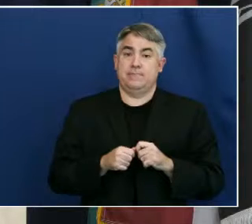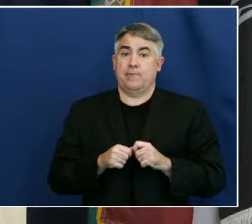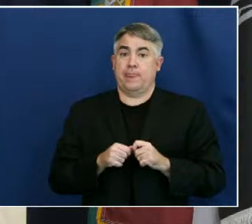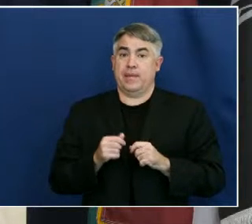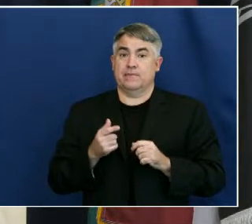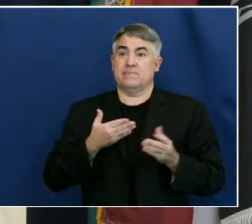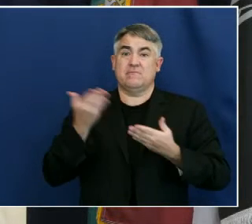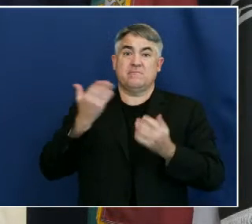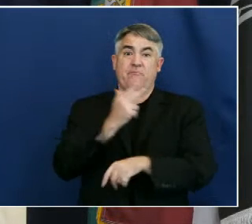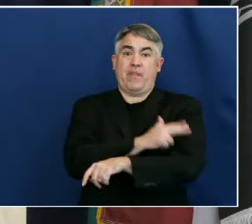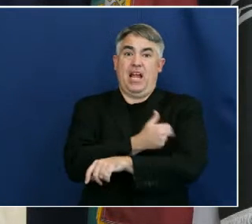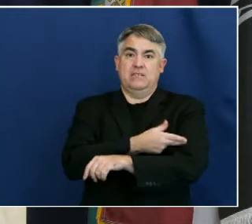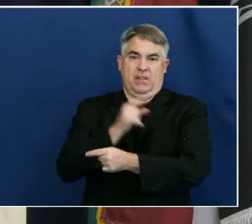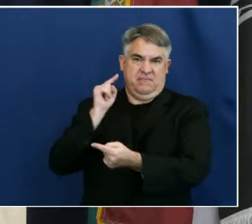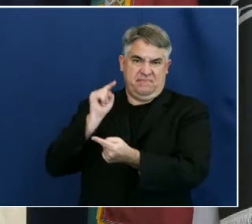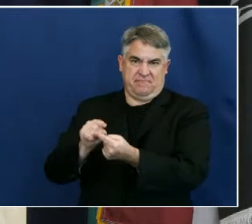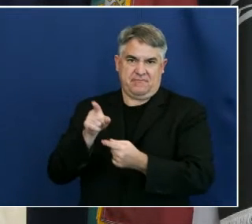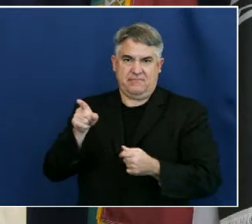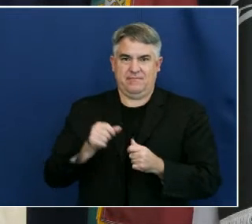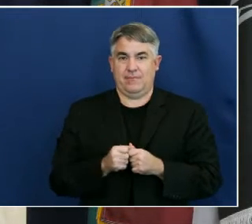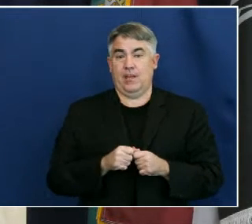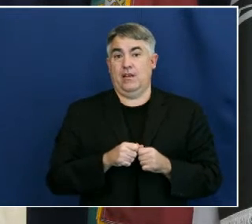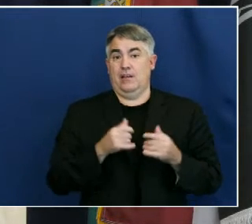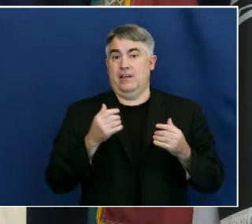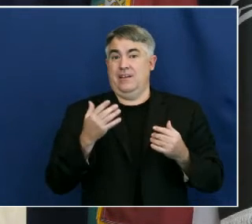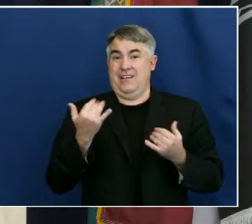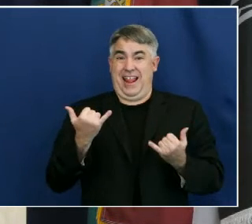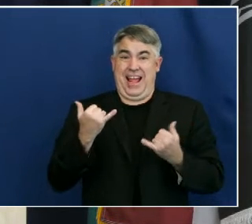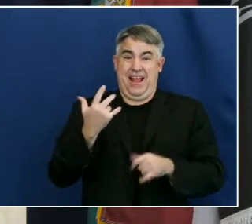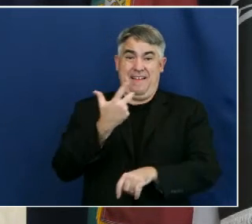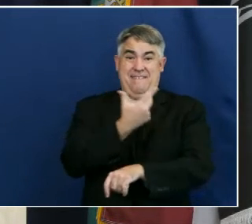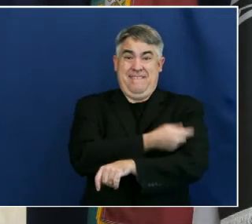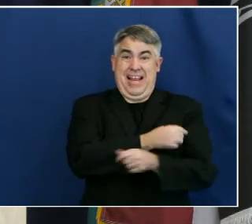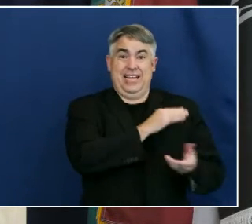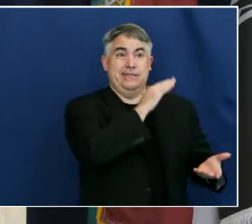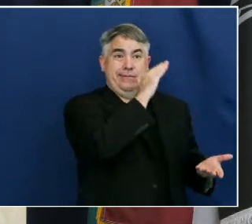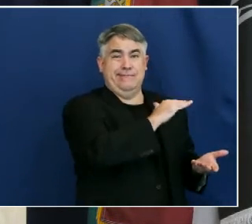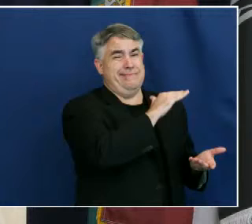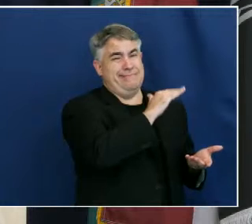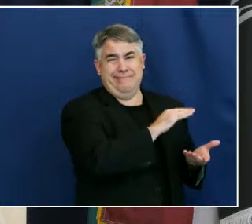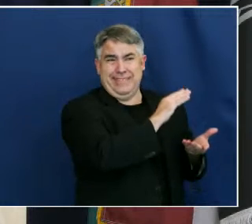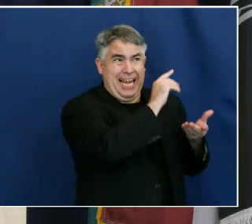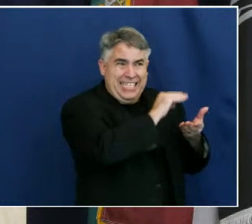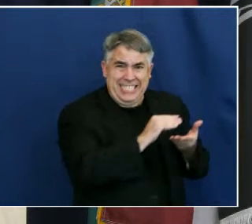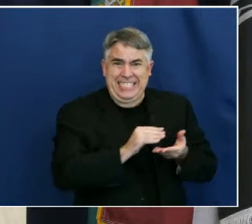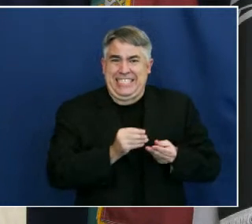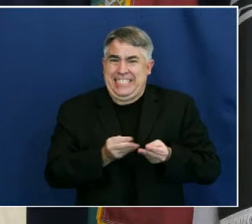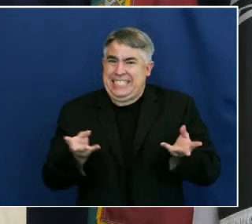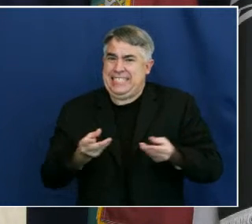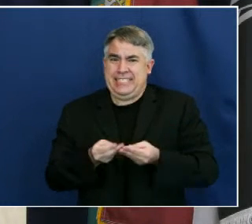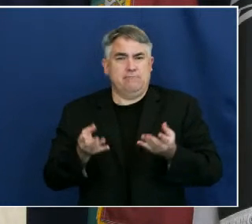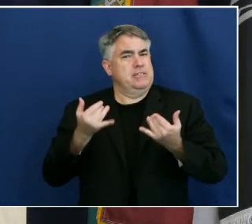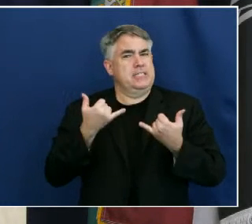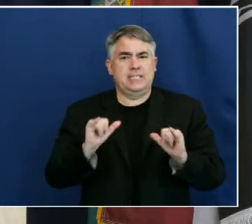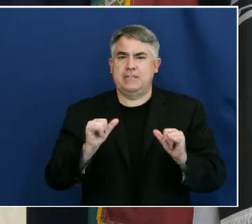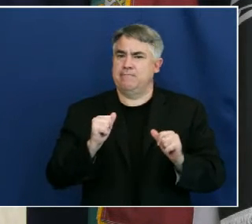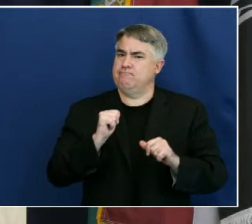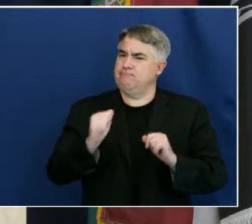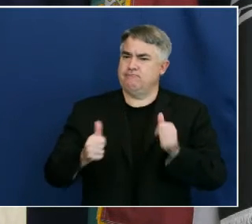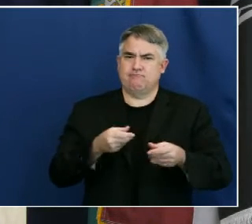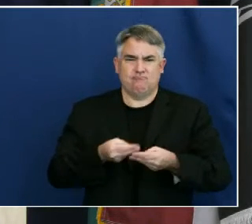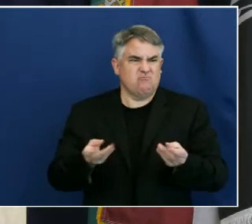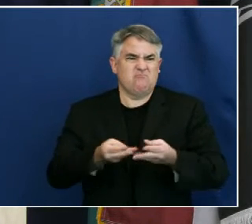the availability and supply of vaccines, we are getting vaccines in arms at a very impressive